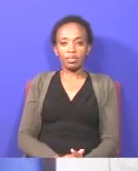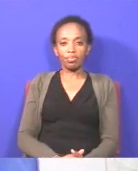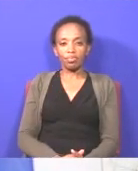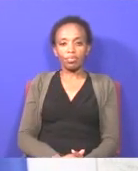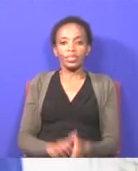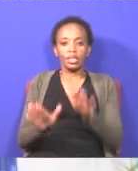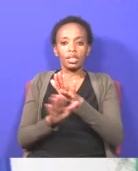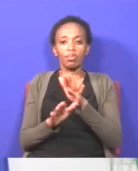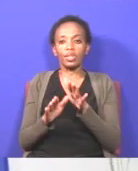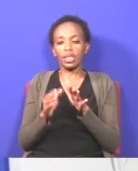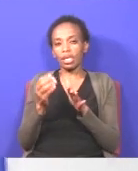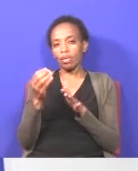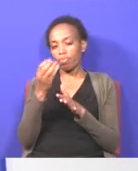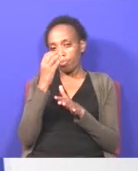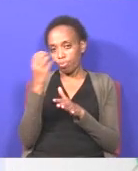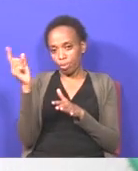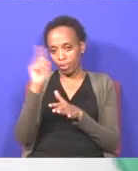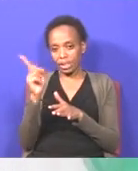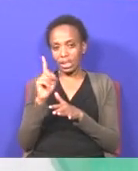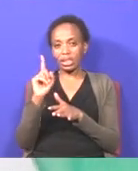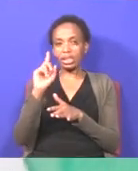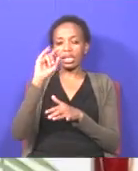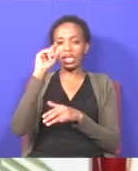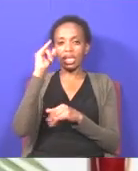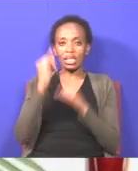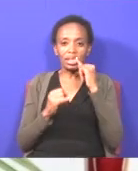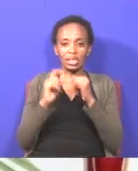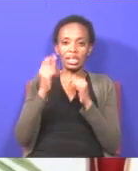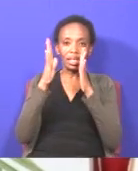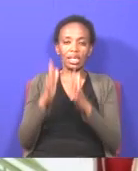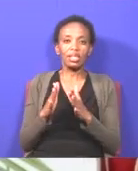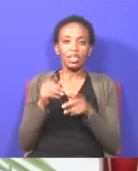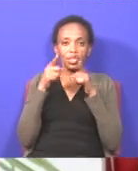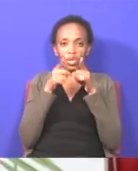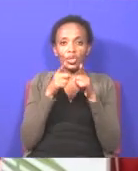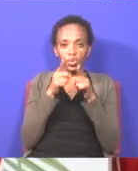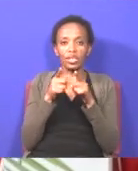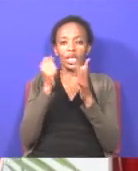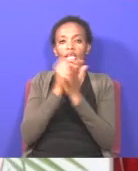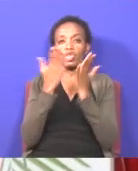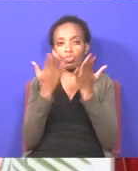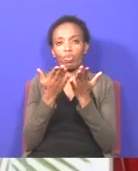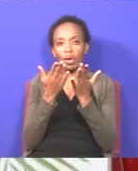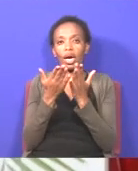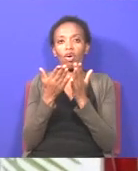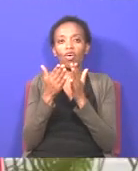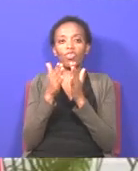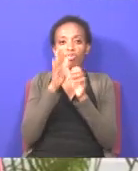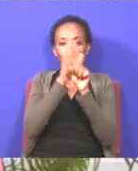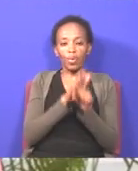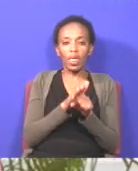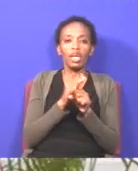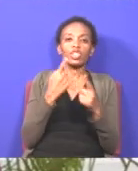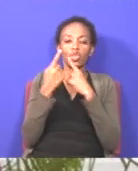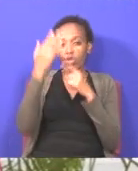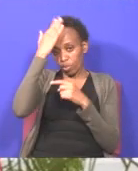Deputy President Rigathi Gachagua is the latest Kenya Kwanza politician to accuse the mainstream media of biased coverage. Speaking on